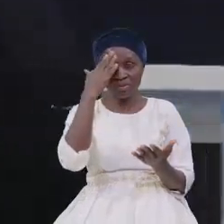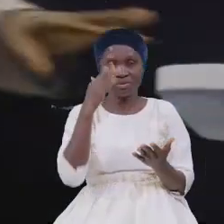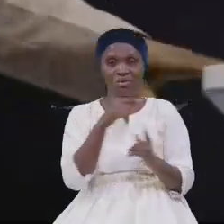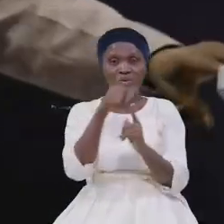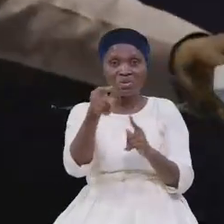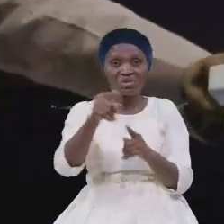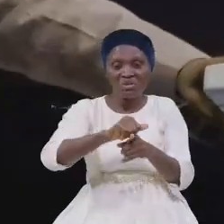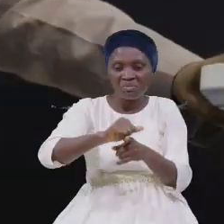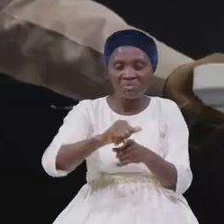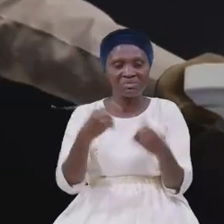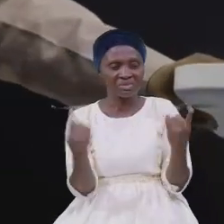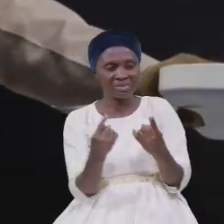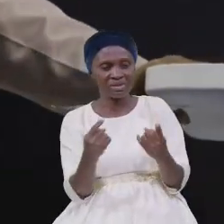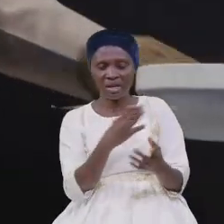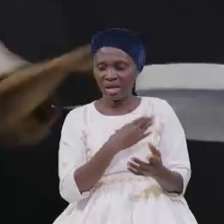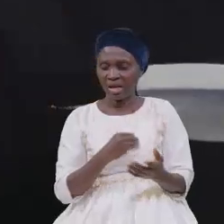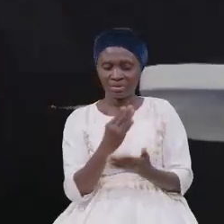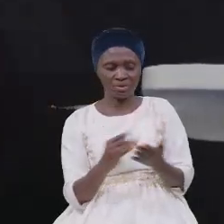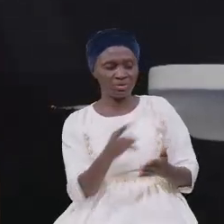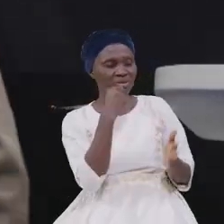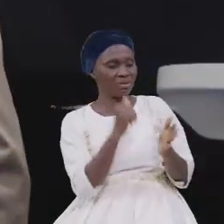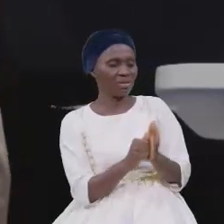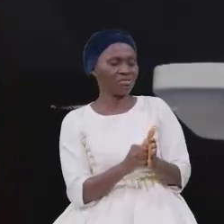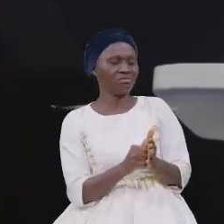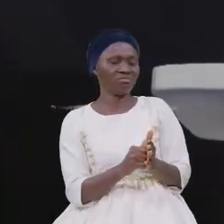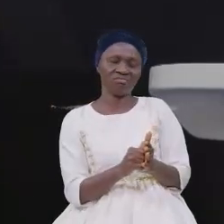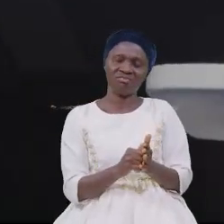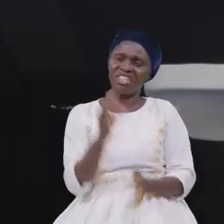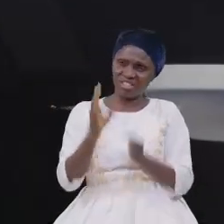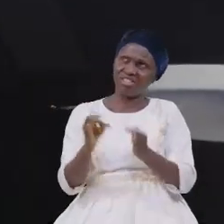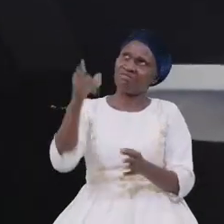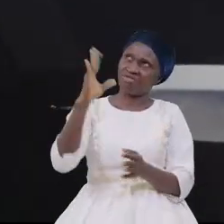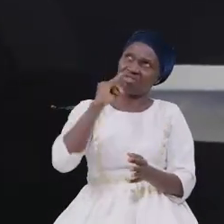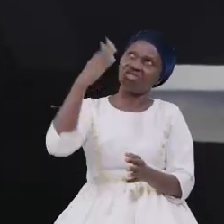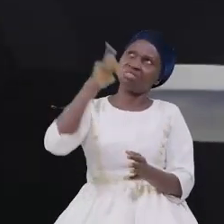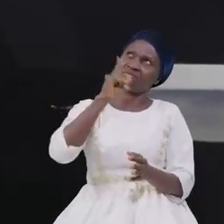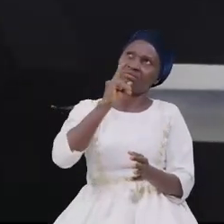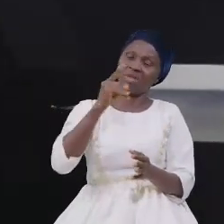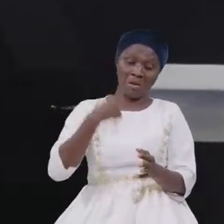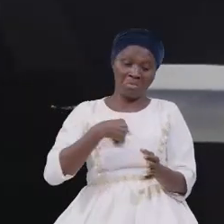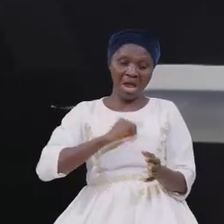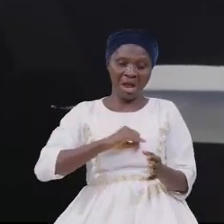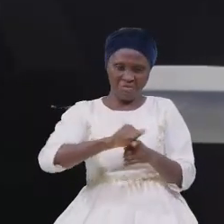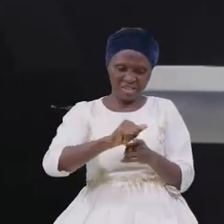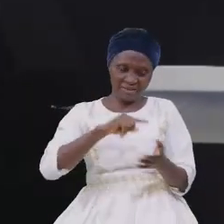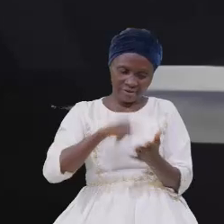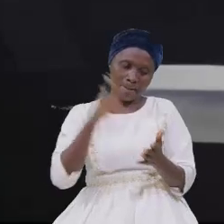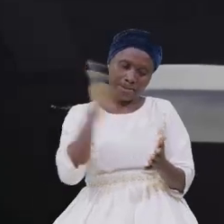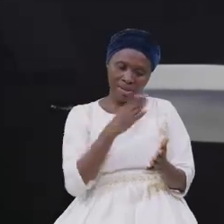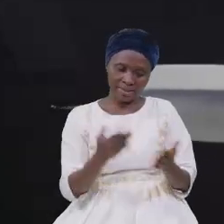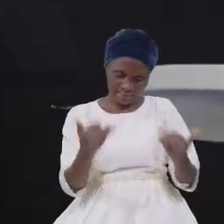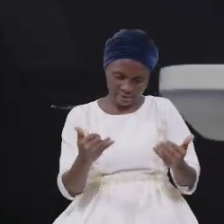okay, if God is there, I'm going to do this bad thing now. Let him strike me dead. You don't know